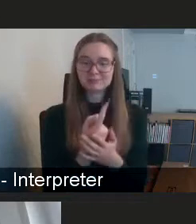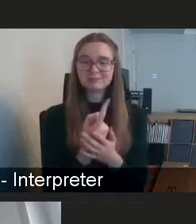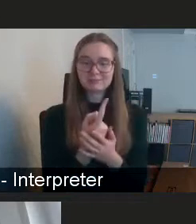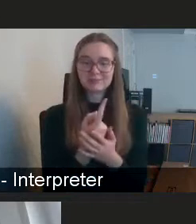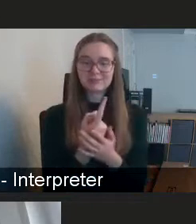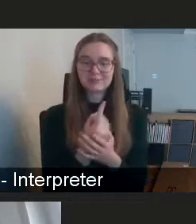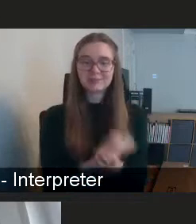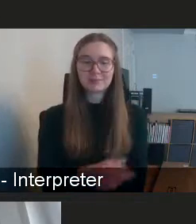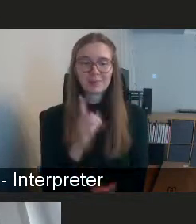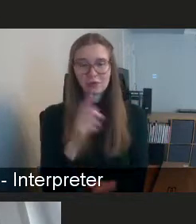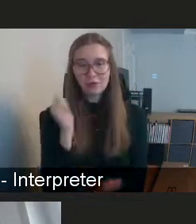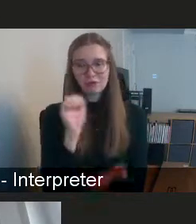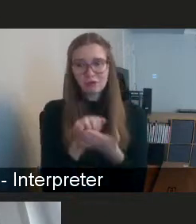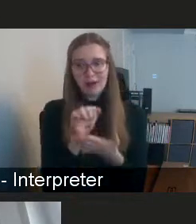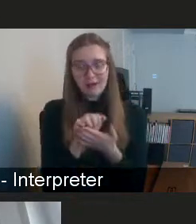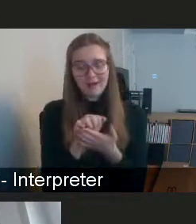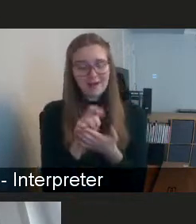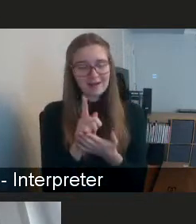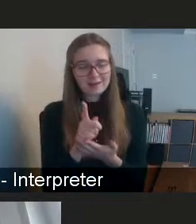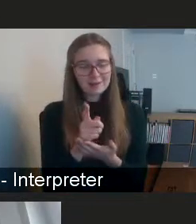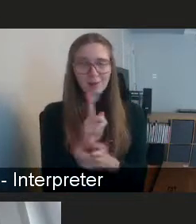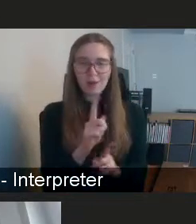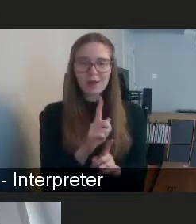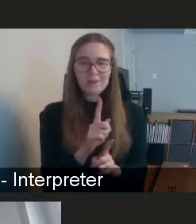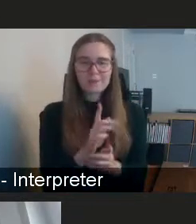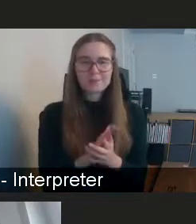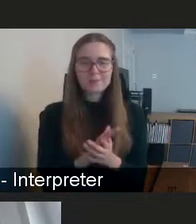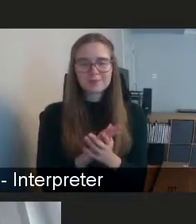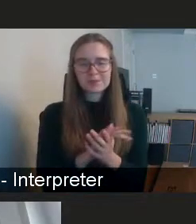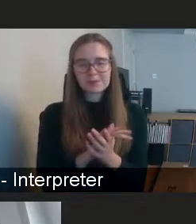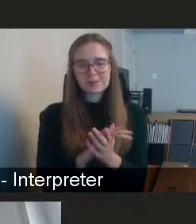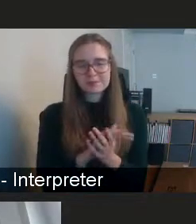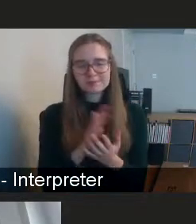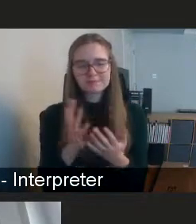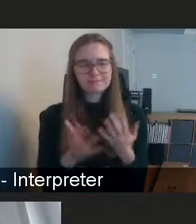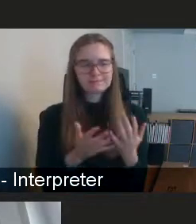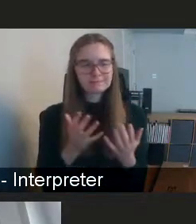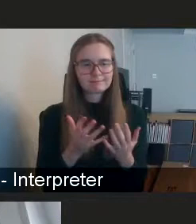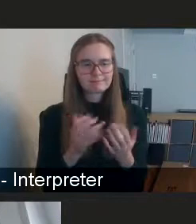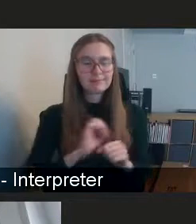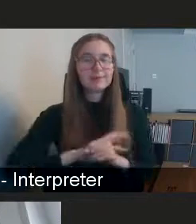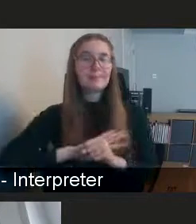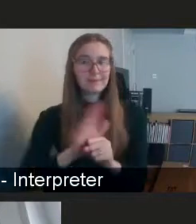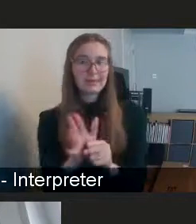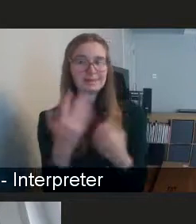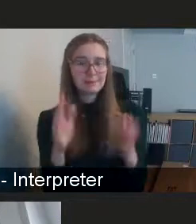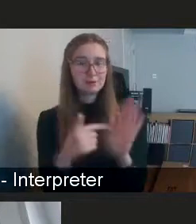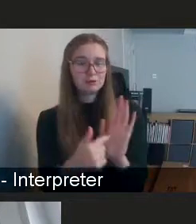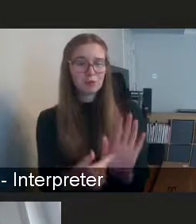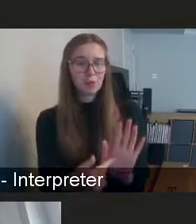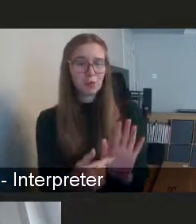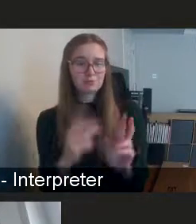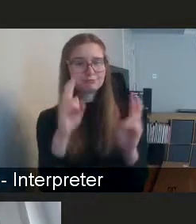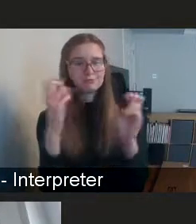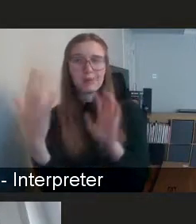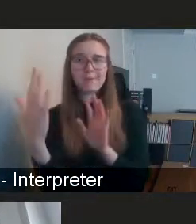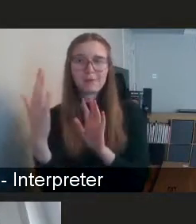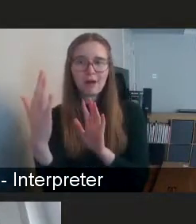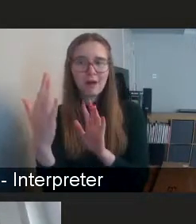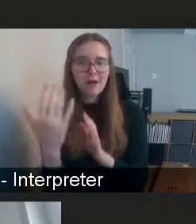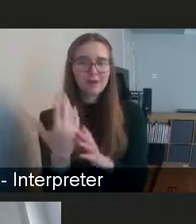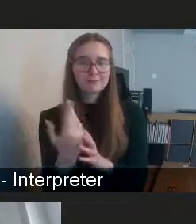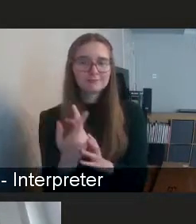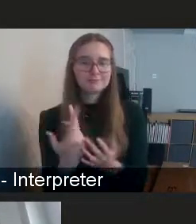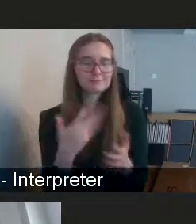spot on in terms of that the pandemic has shown us a mirror. It has, in a lot of